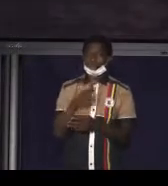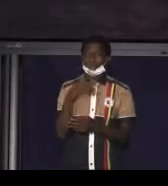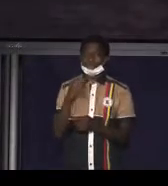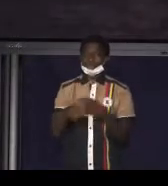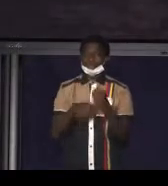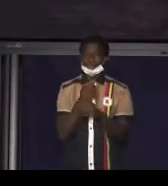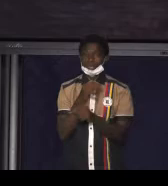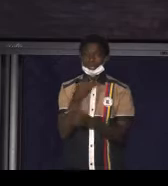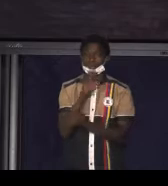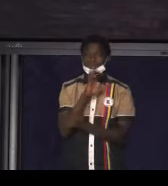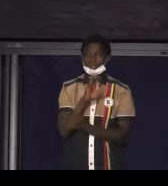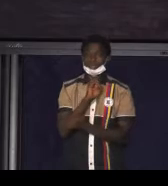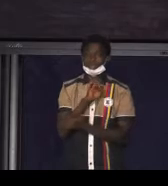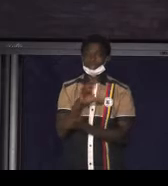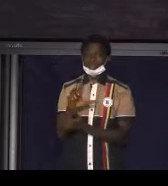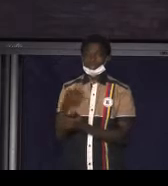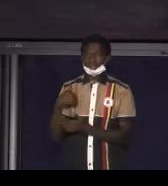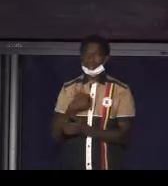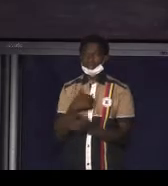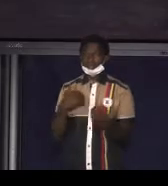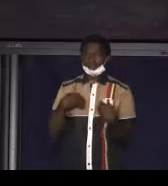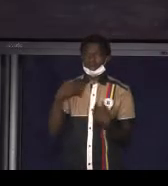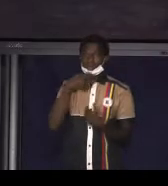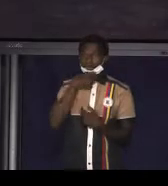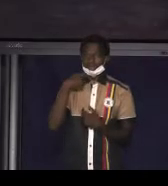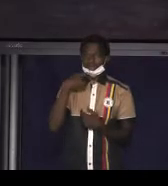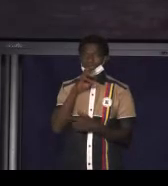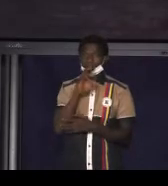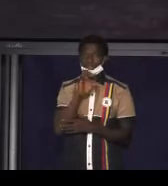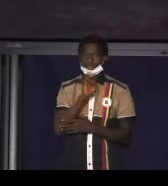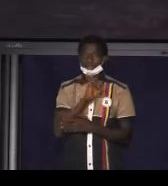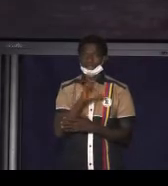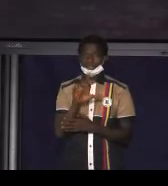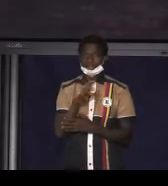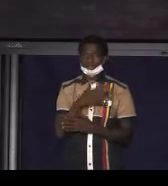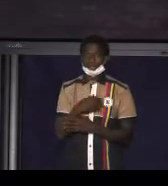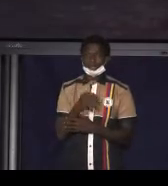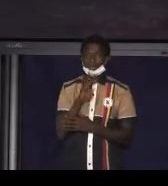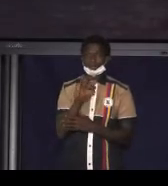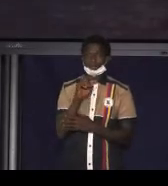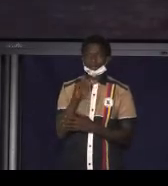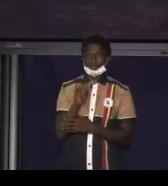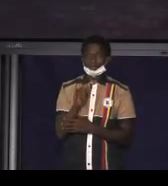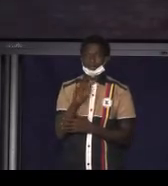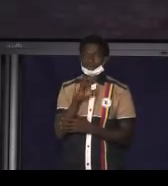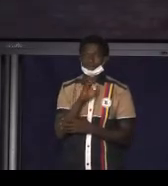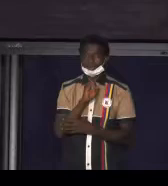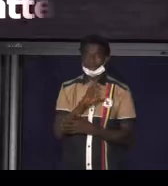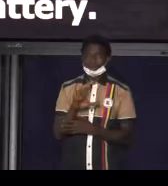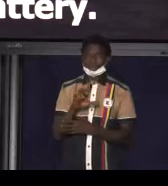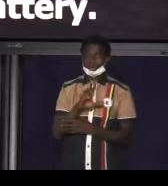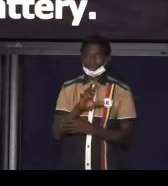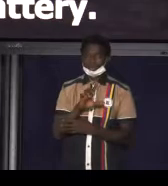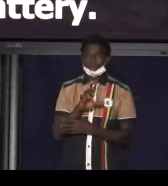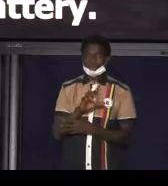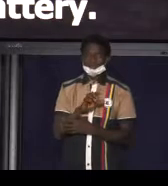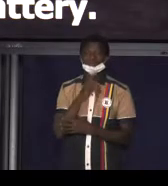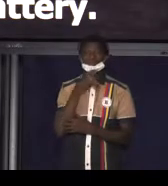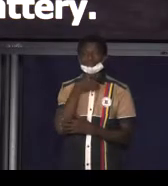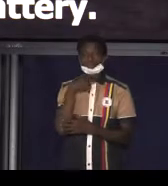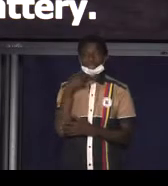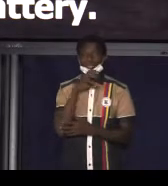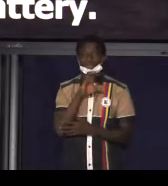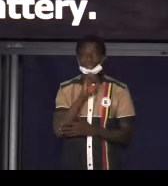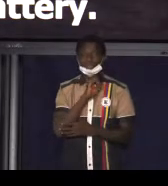the types of cell? We are having dry cell. We also have wet cell. When we say dry cell, what are we